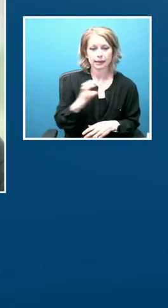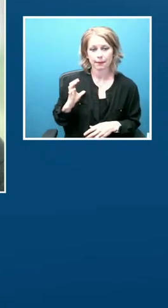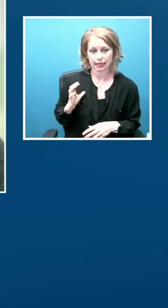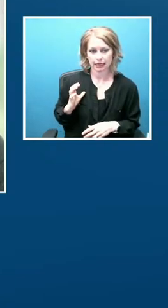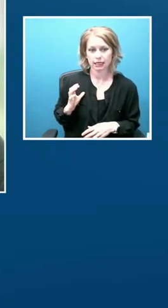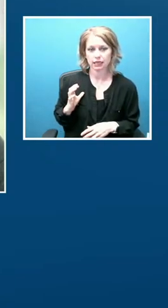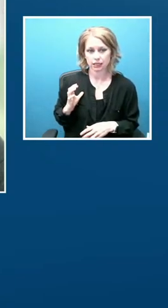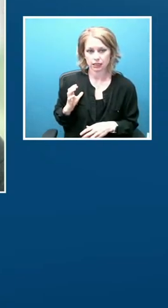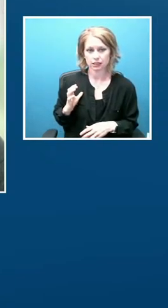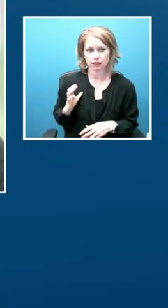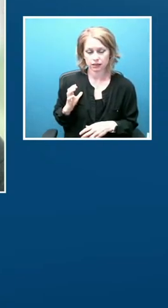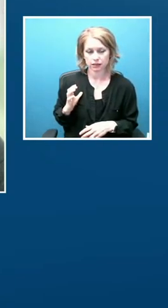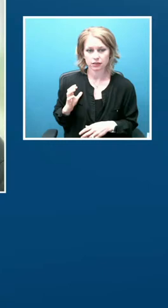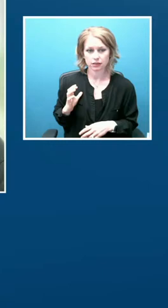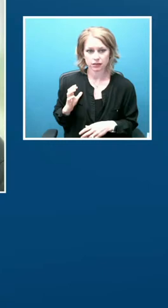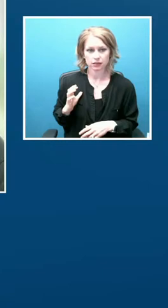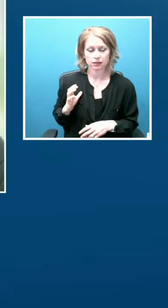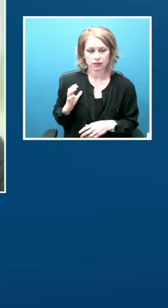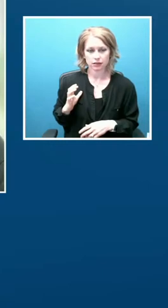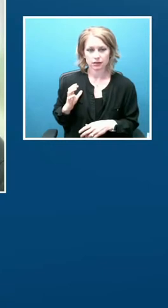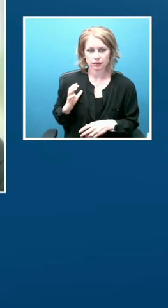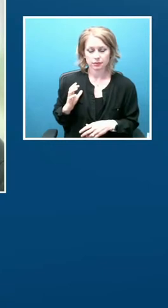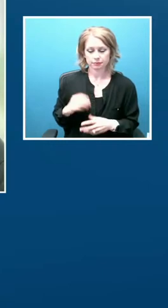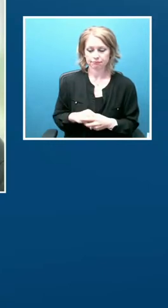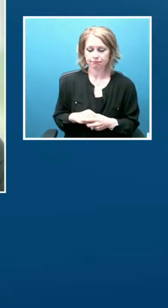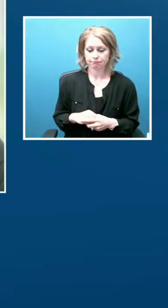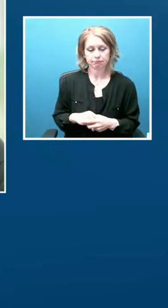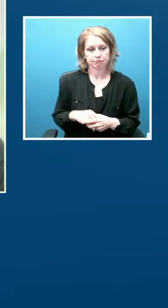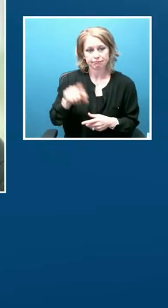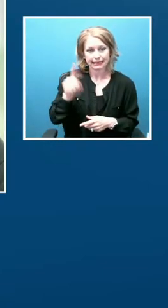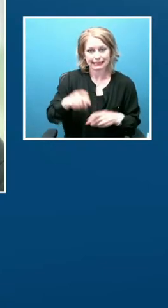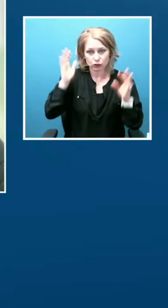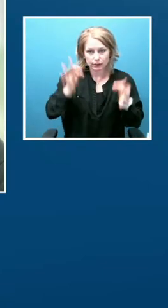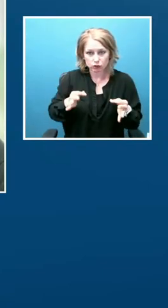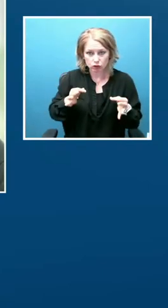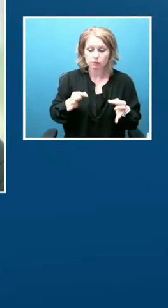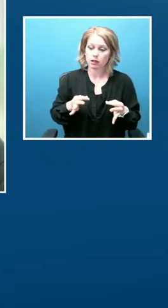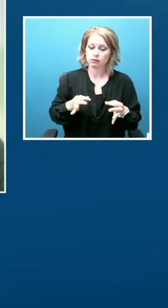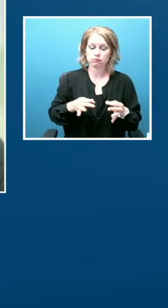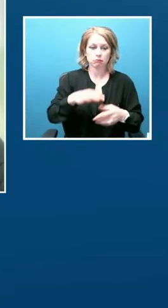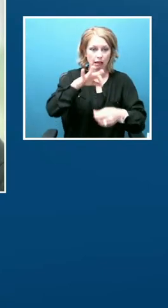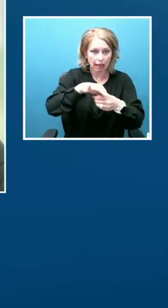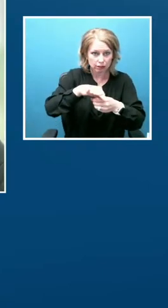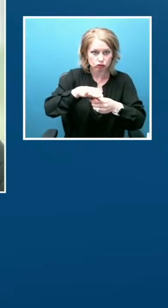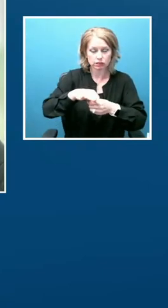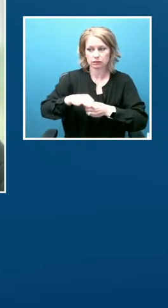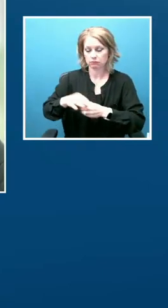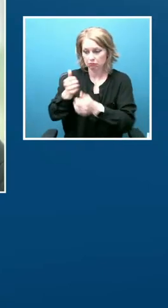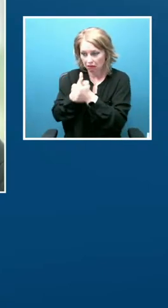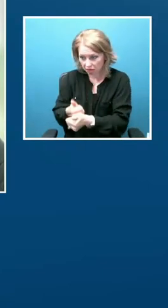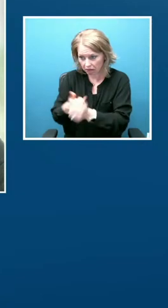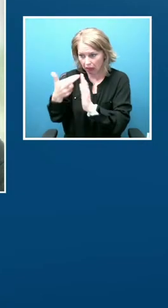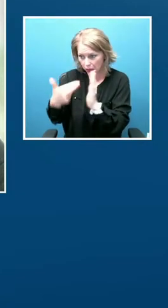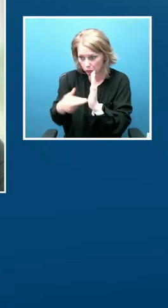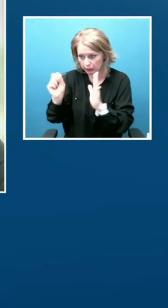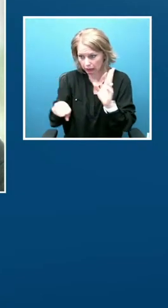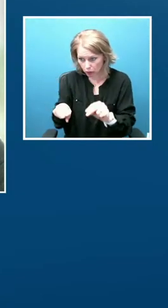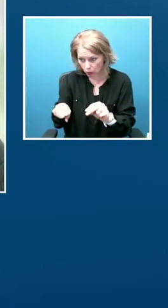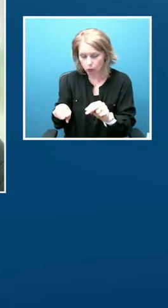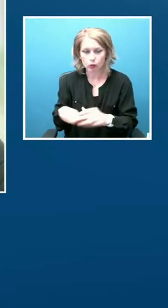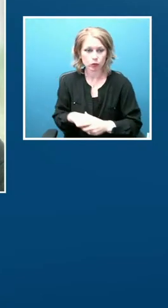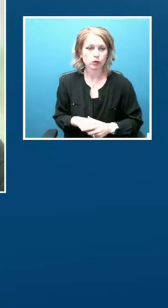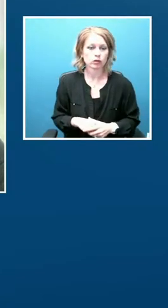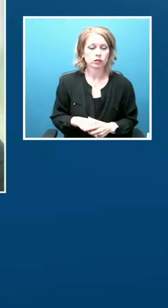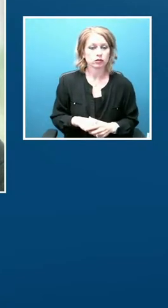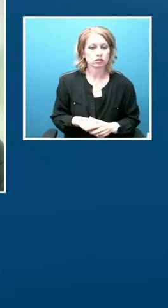is jurisdiction is to determine whether the elections and the procedures were proper. I too, as some of my colleagues,